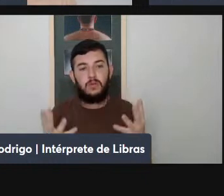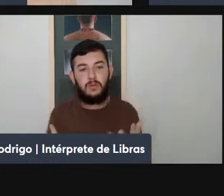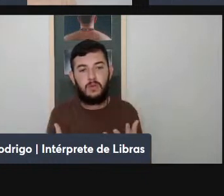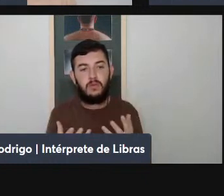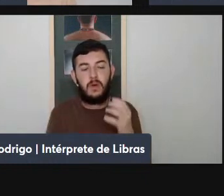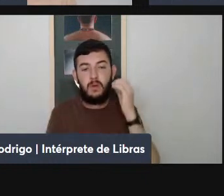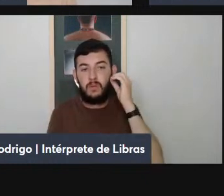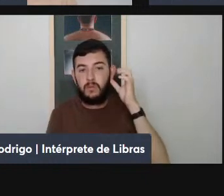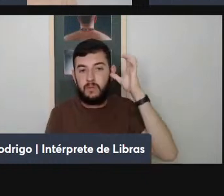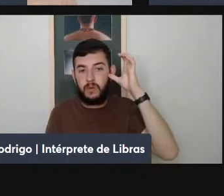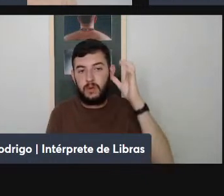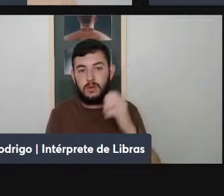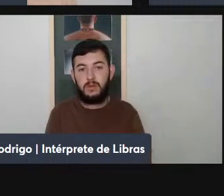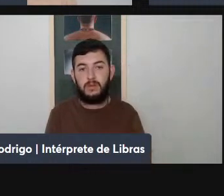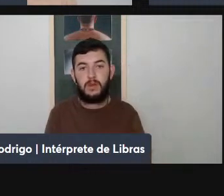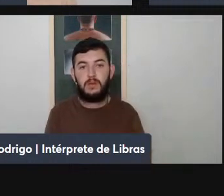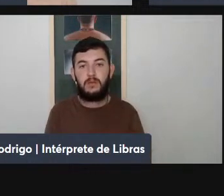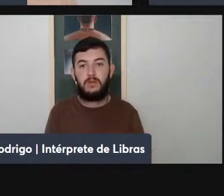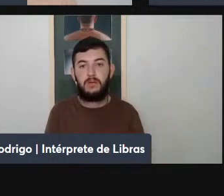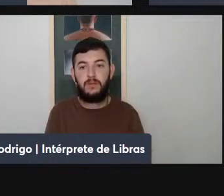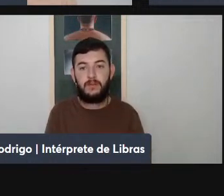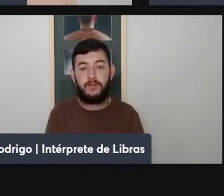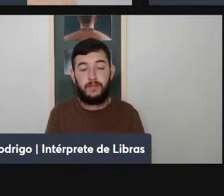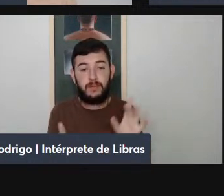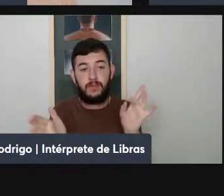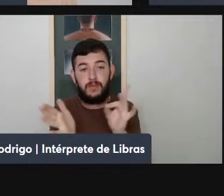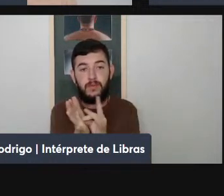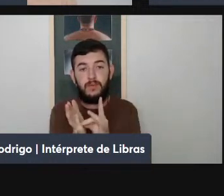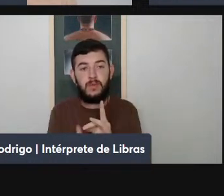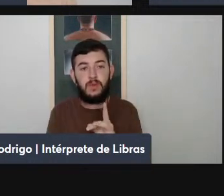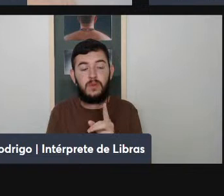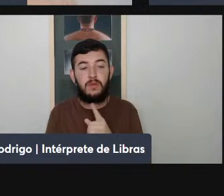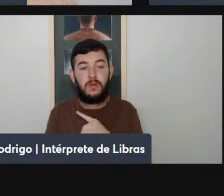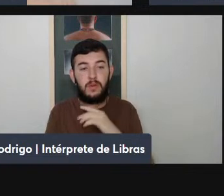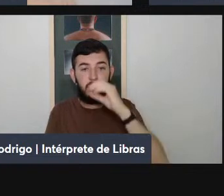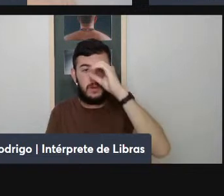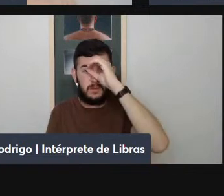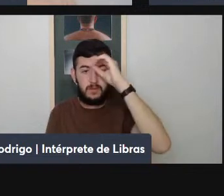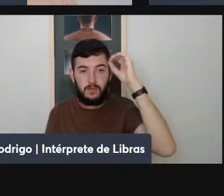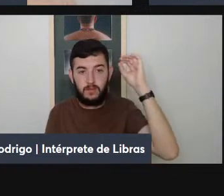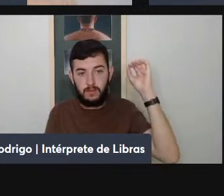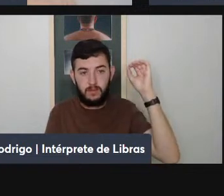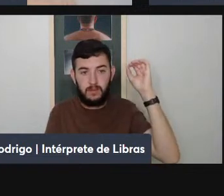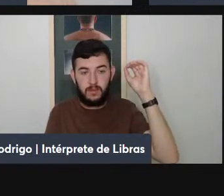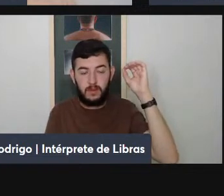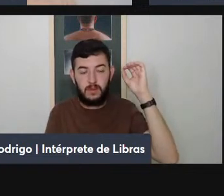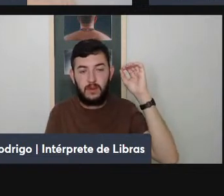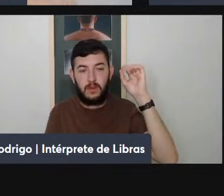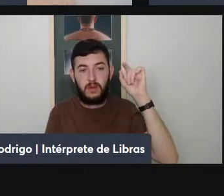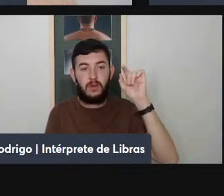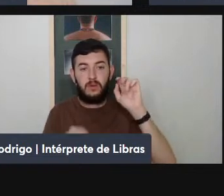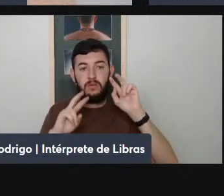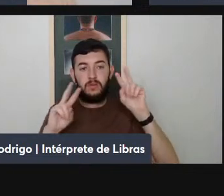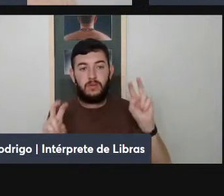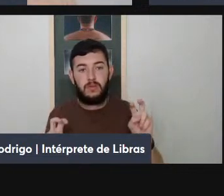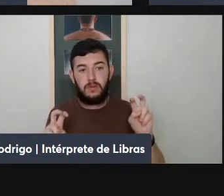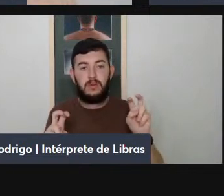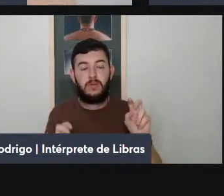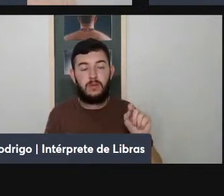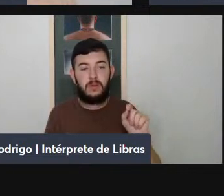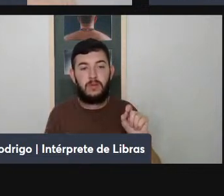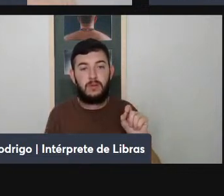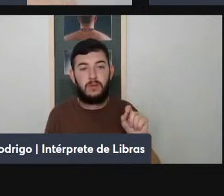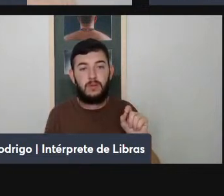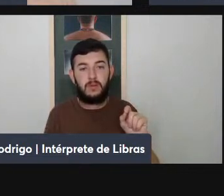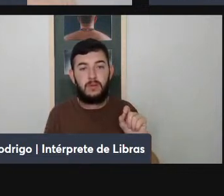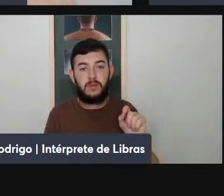né? Há, na verdade, muita ingenuidade acerca desse ambiente, por